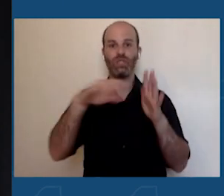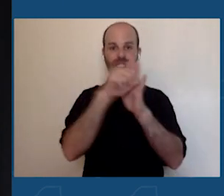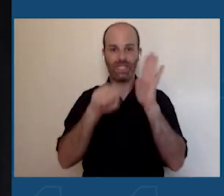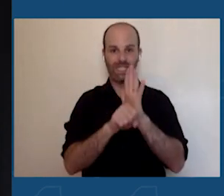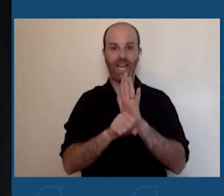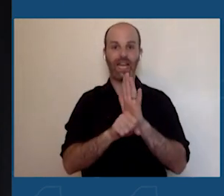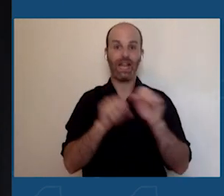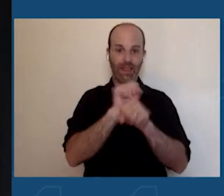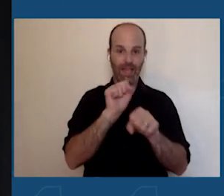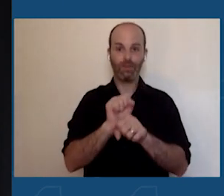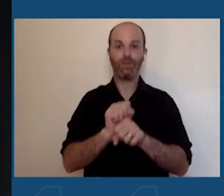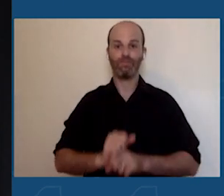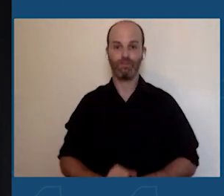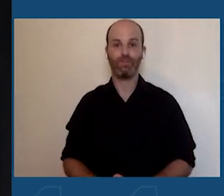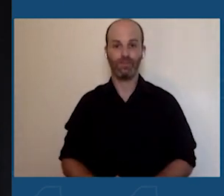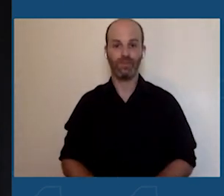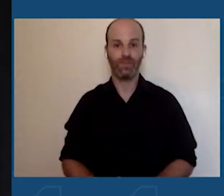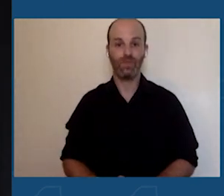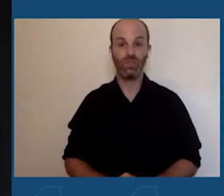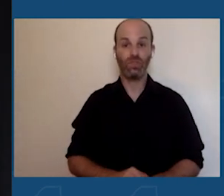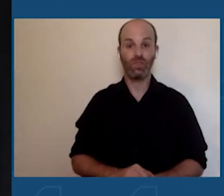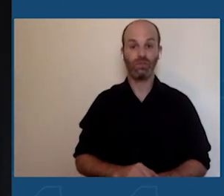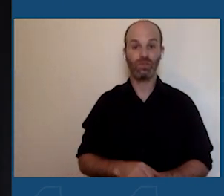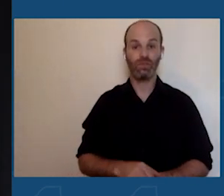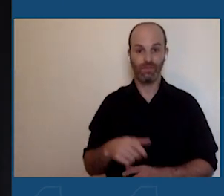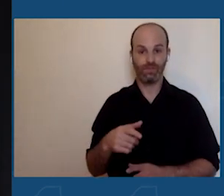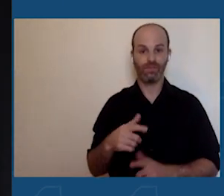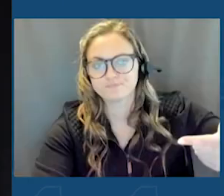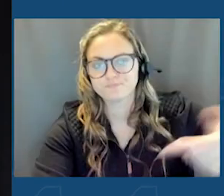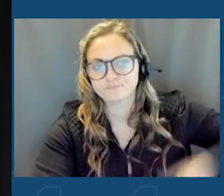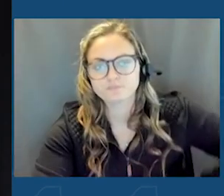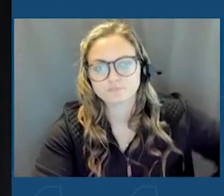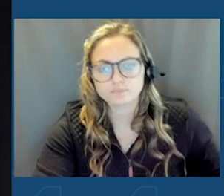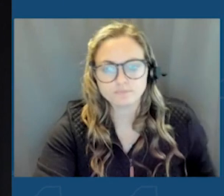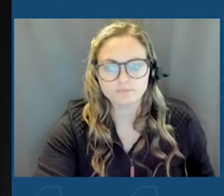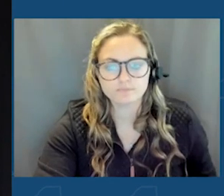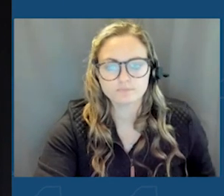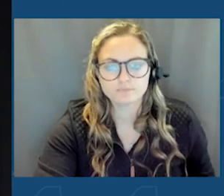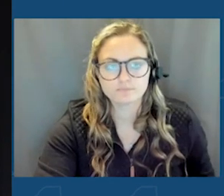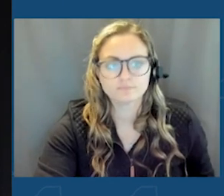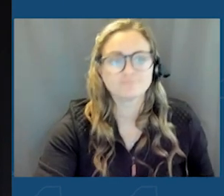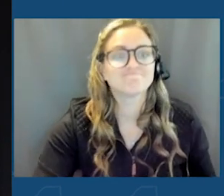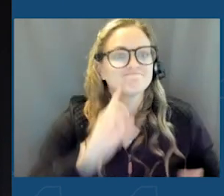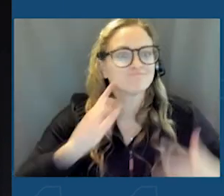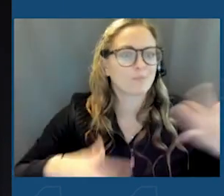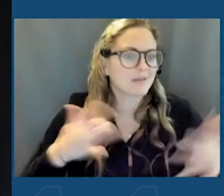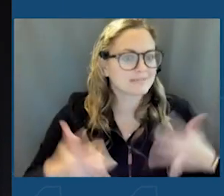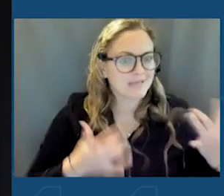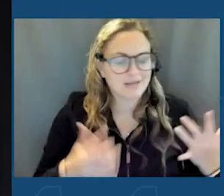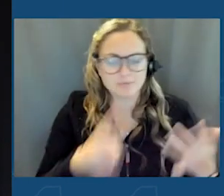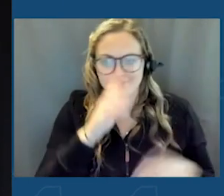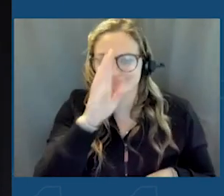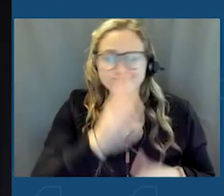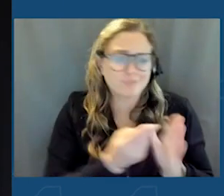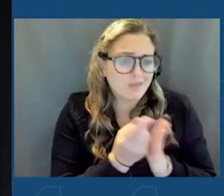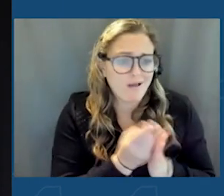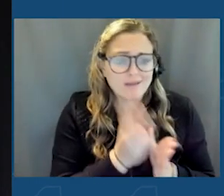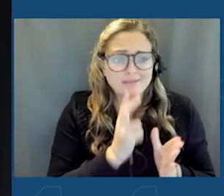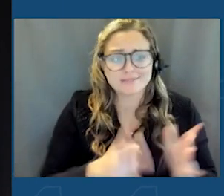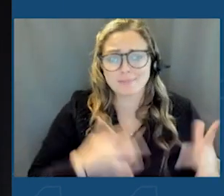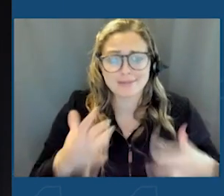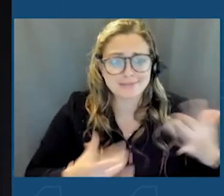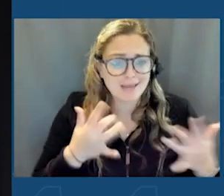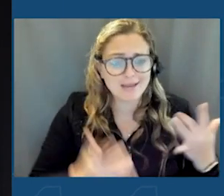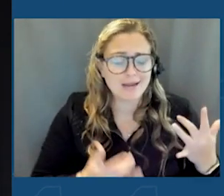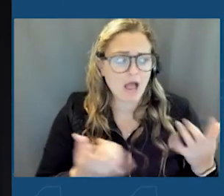So I'm super excited about this. I'll be frank. I'm super excited. I've been to Long Island, just like the governor, probably more